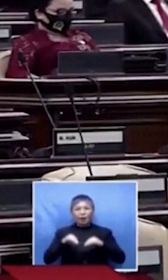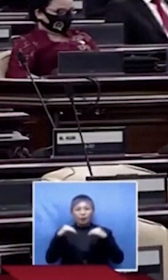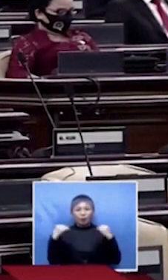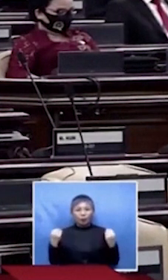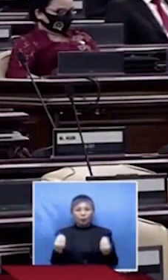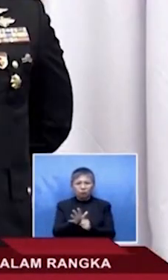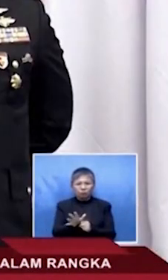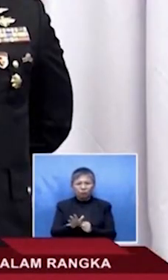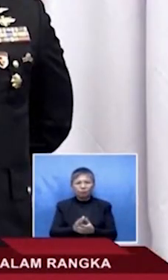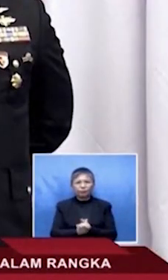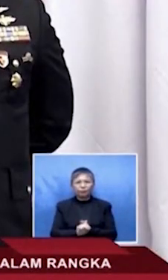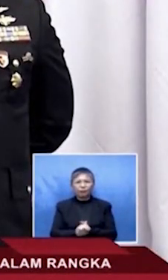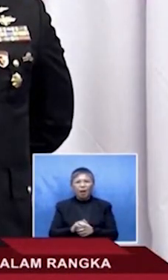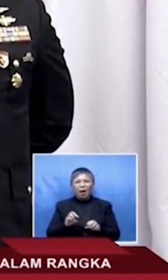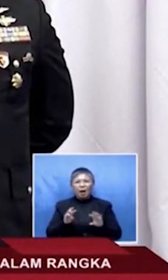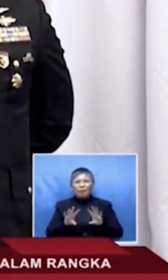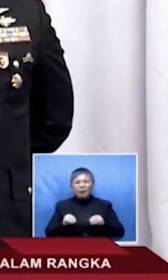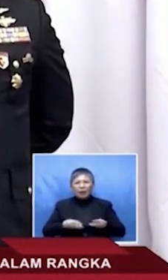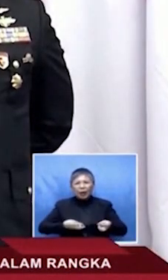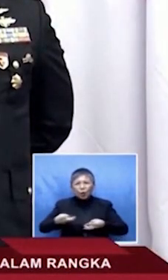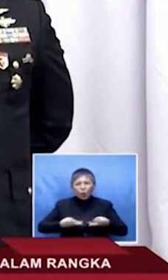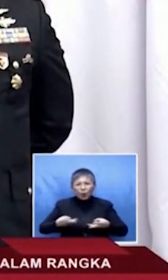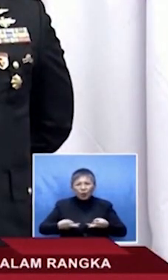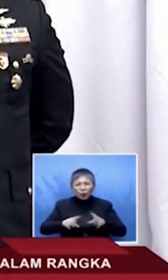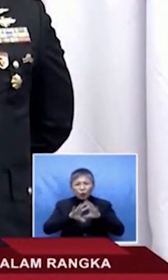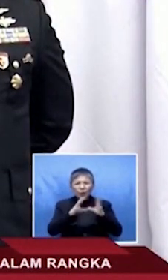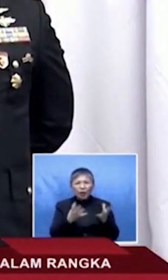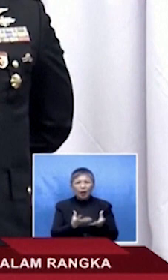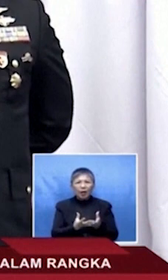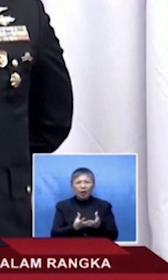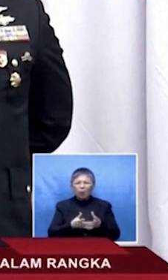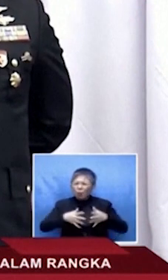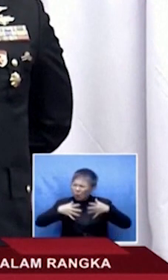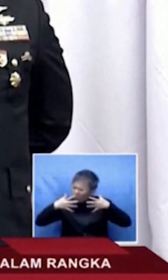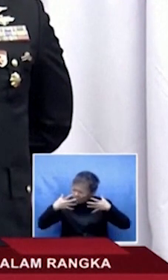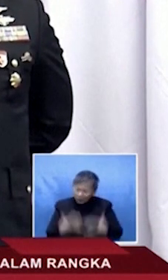and caused nearly 6,000 deaths, the highest death toll in Southeast Asia.